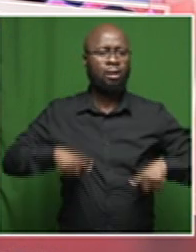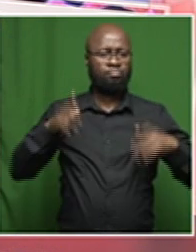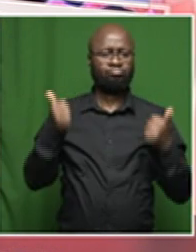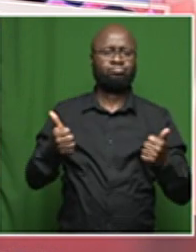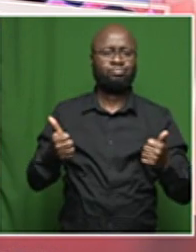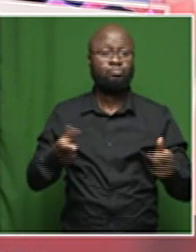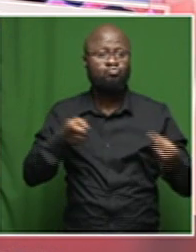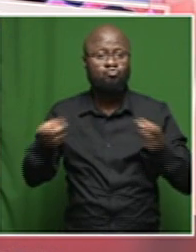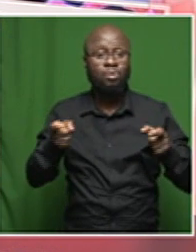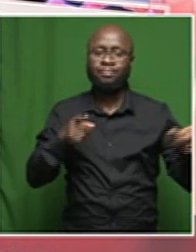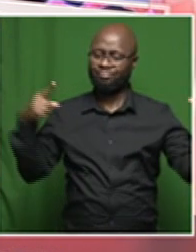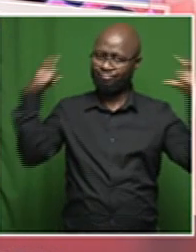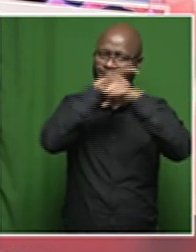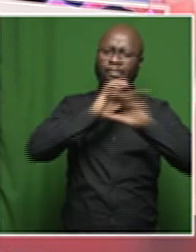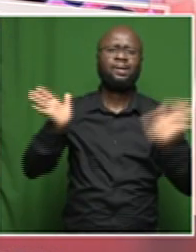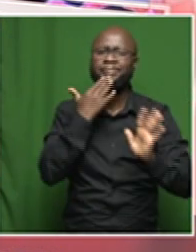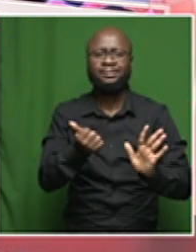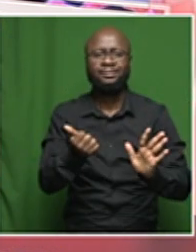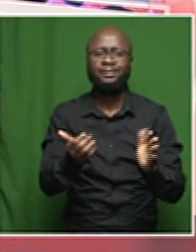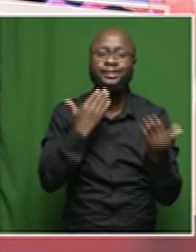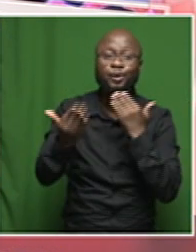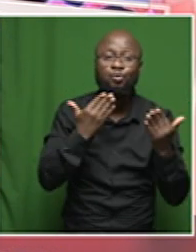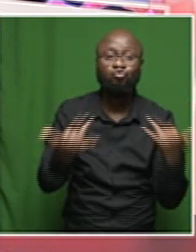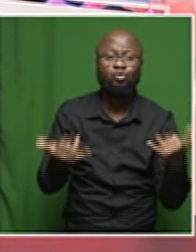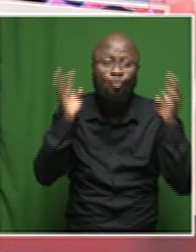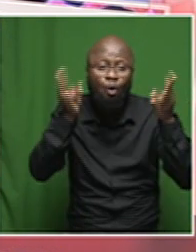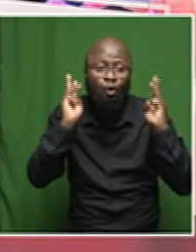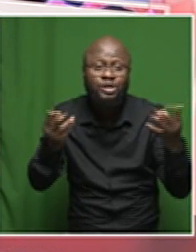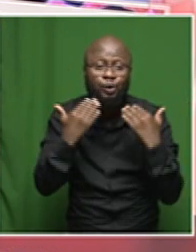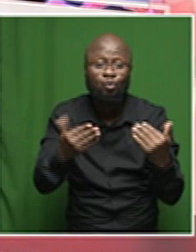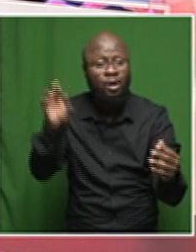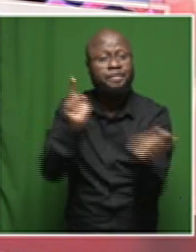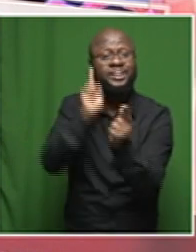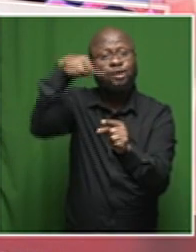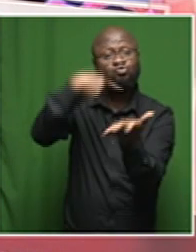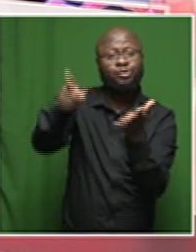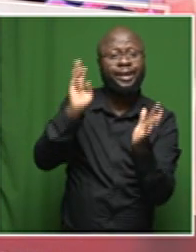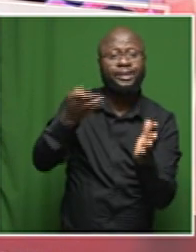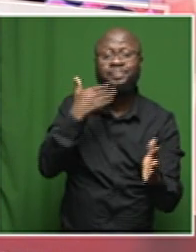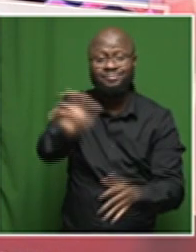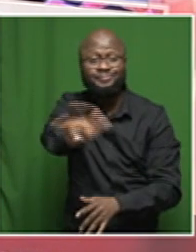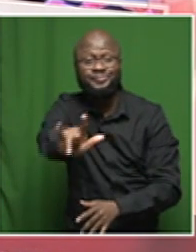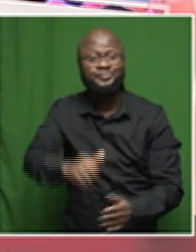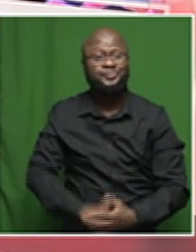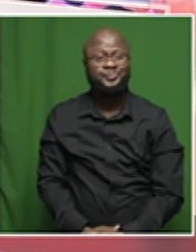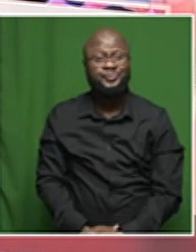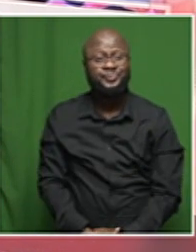managing complications a little bit later on. Thank you for joining us. And of course, we'll see each other soon on another episode of Vital Signs.